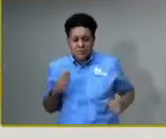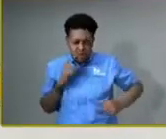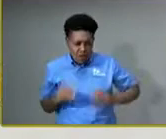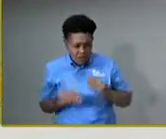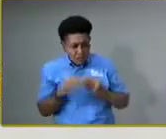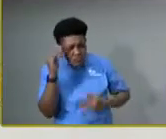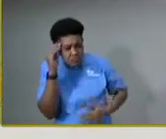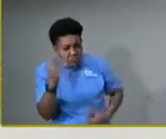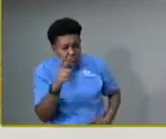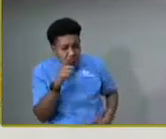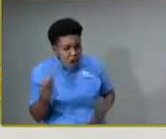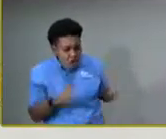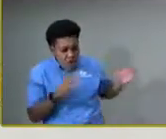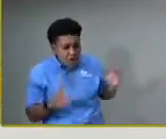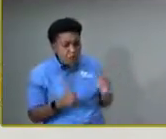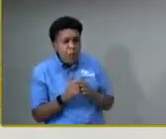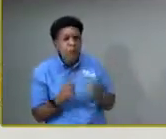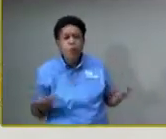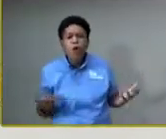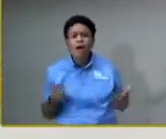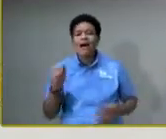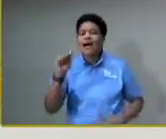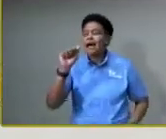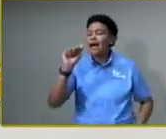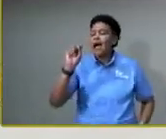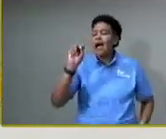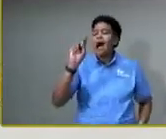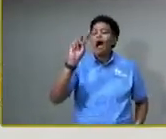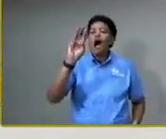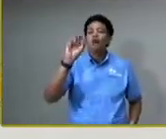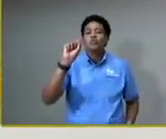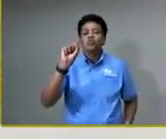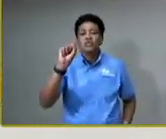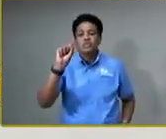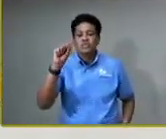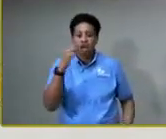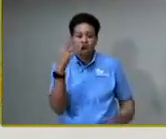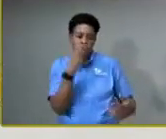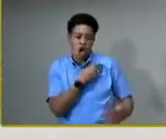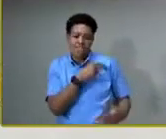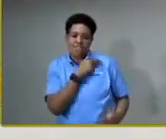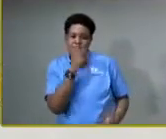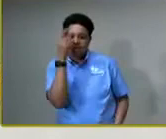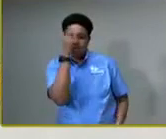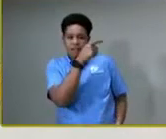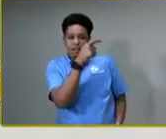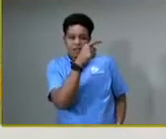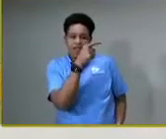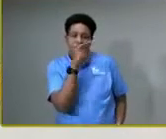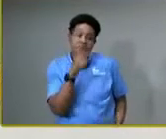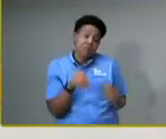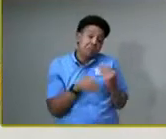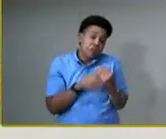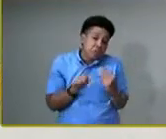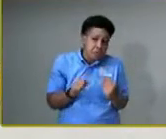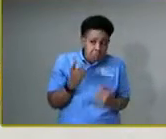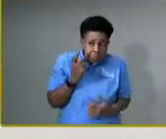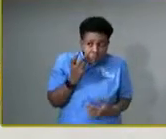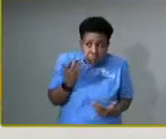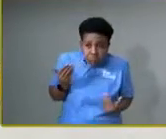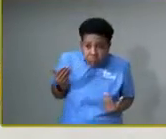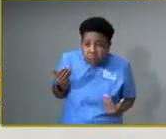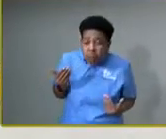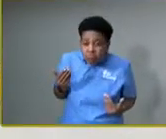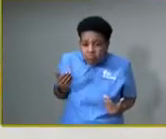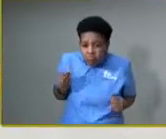an arrangement with the Andrews Memorial Hospital. This is an additional possibility that will come on